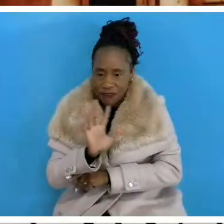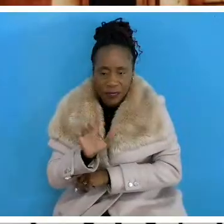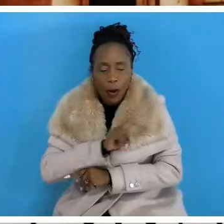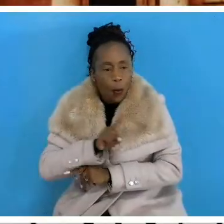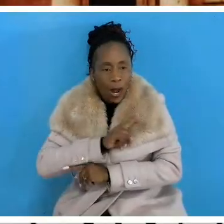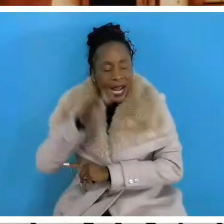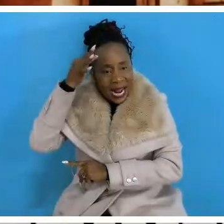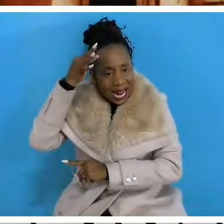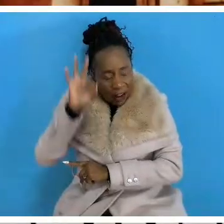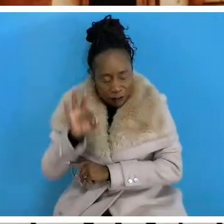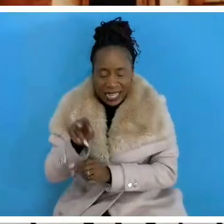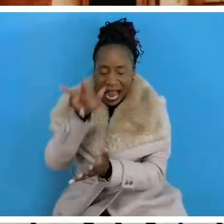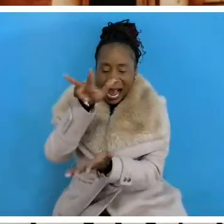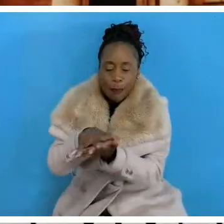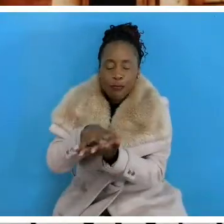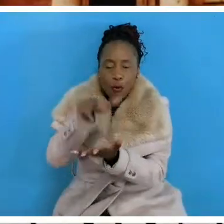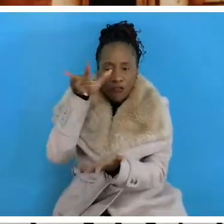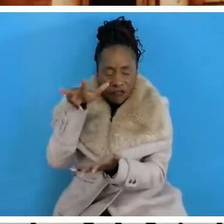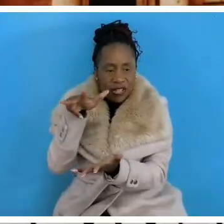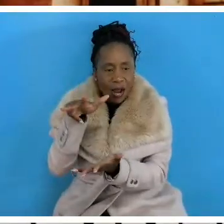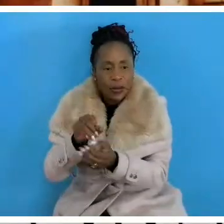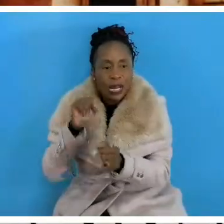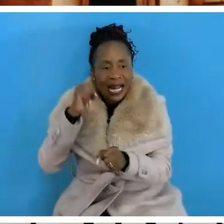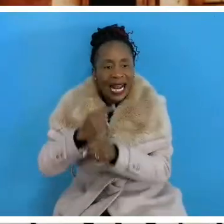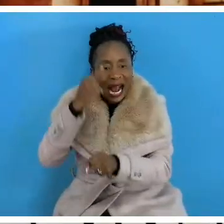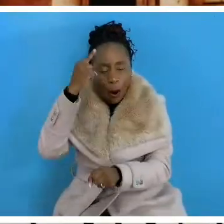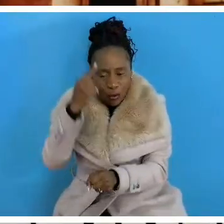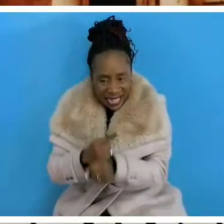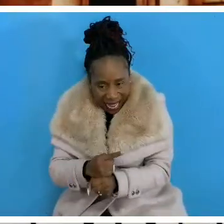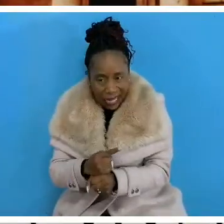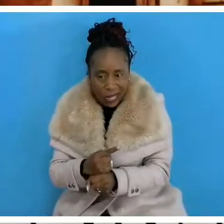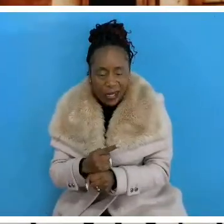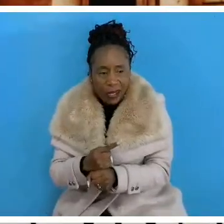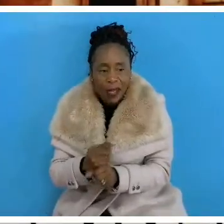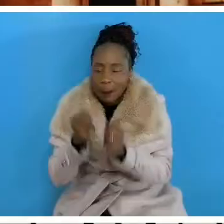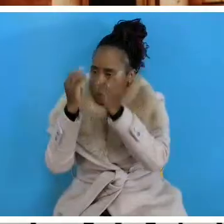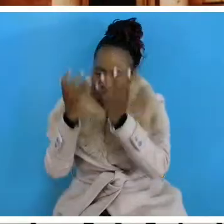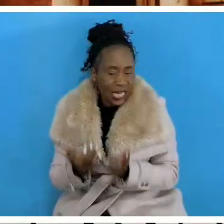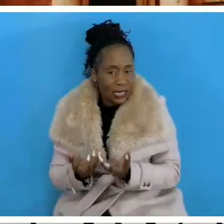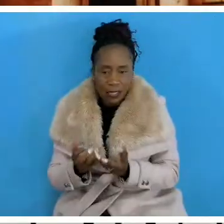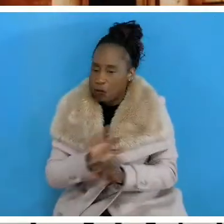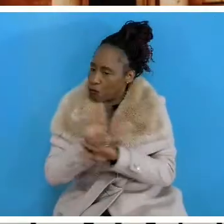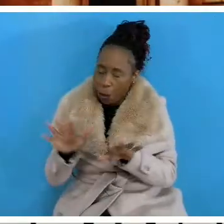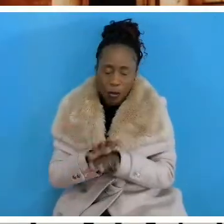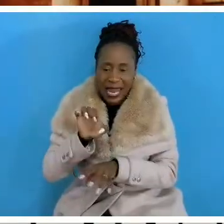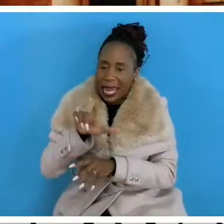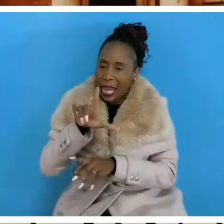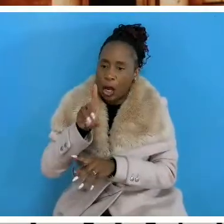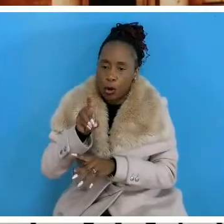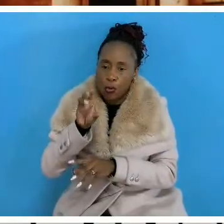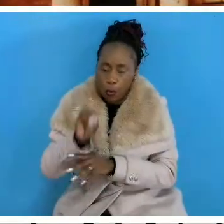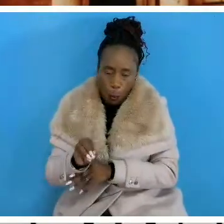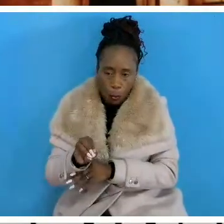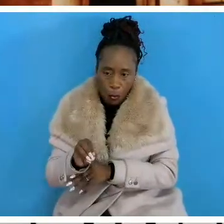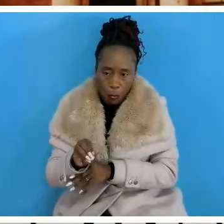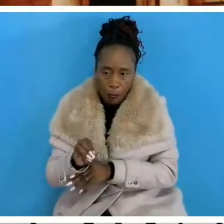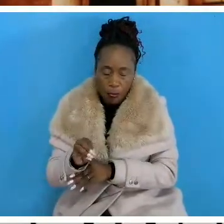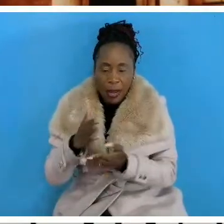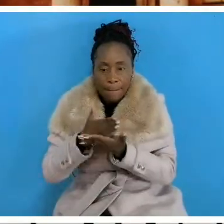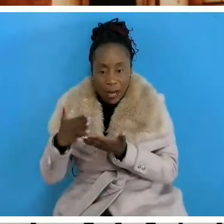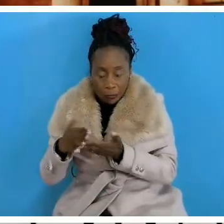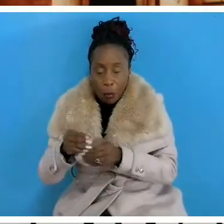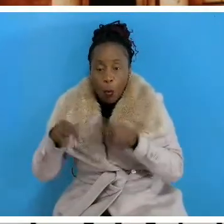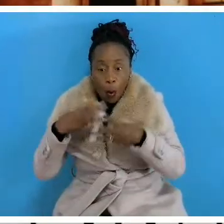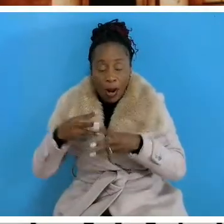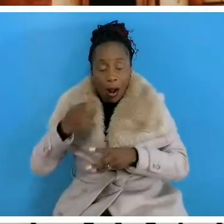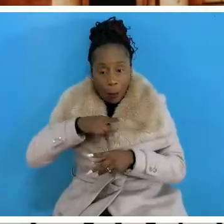government approved a Gauteng budget. So part of our work is for them